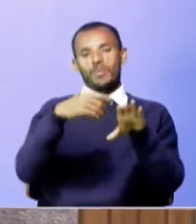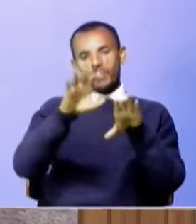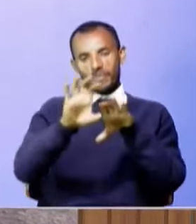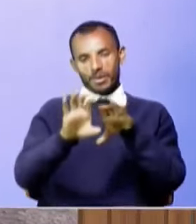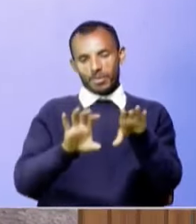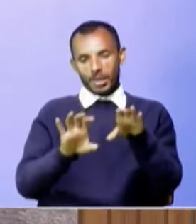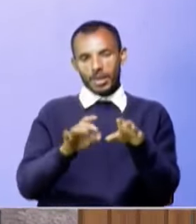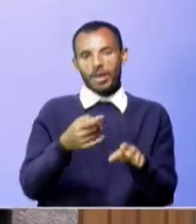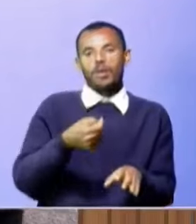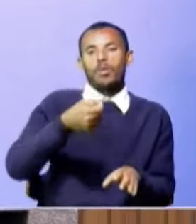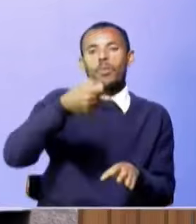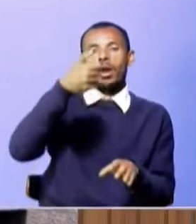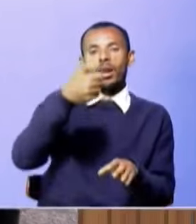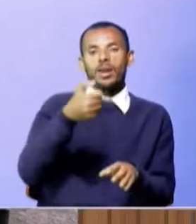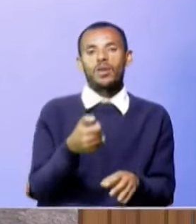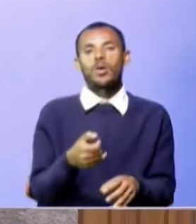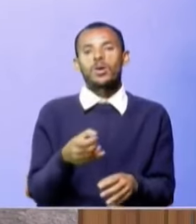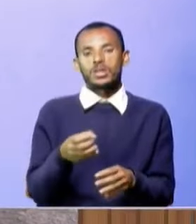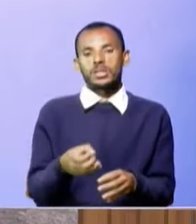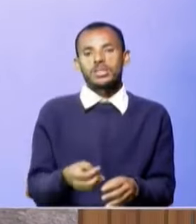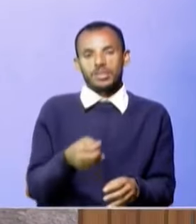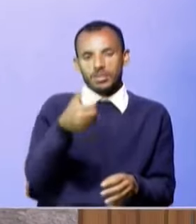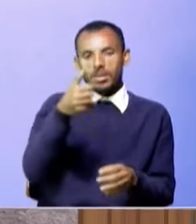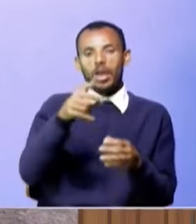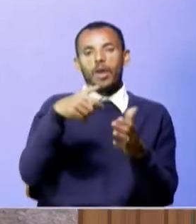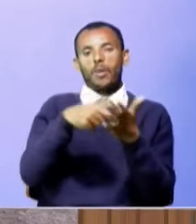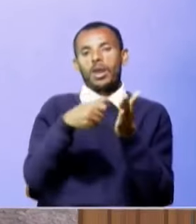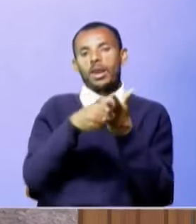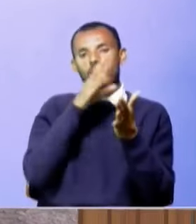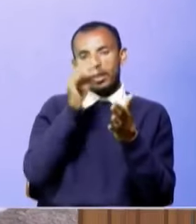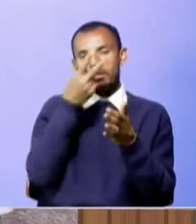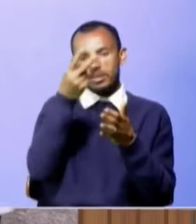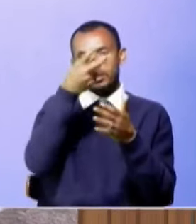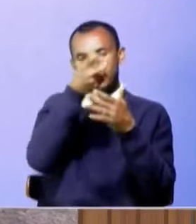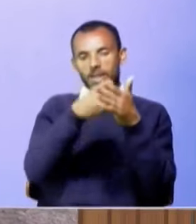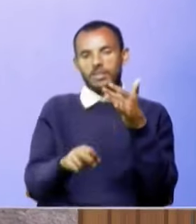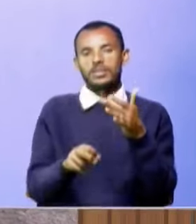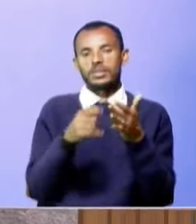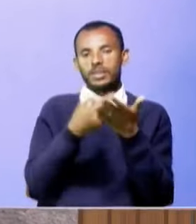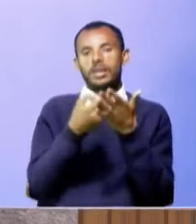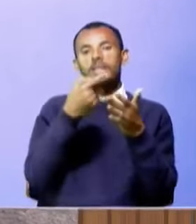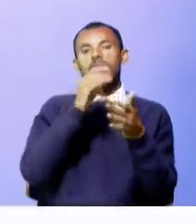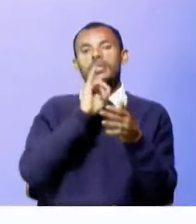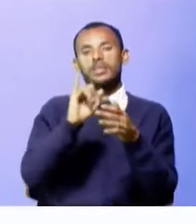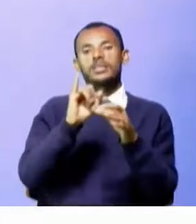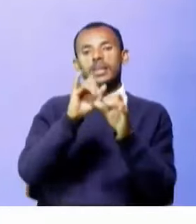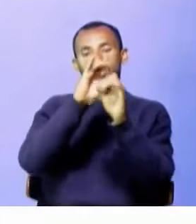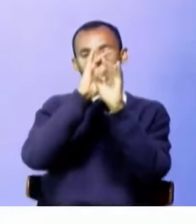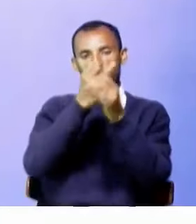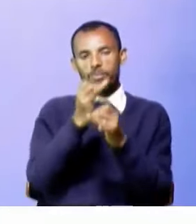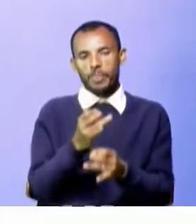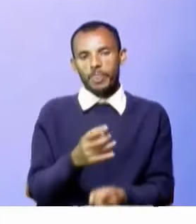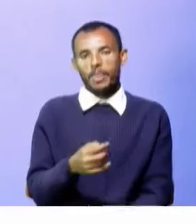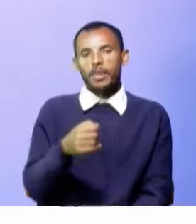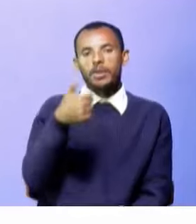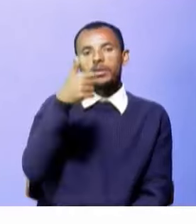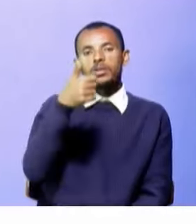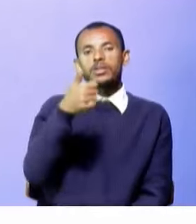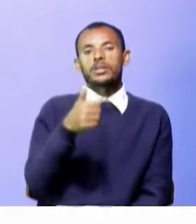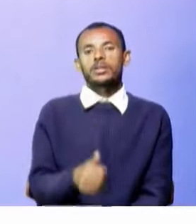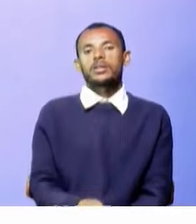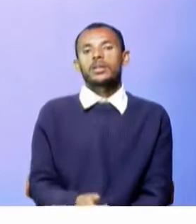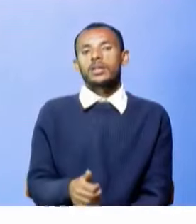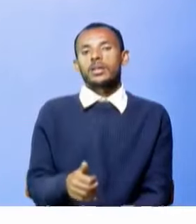okay? Just throwing a coin and observing the outcome. That is the experiment, okay? Tossing a coin